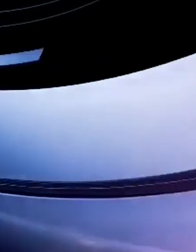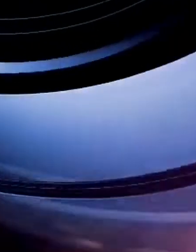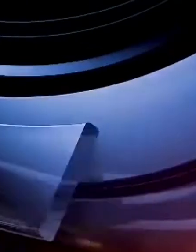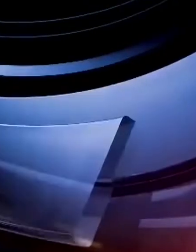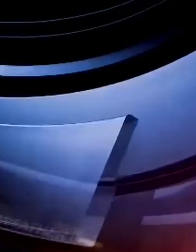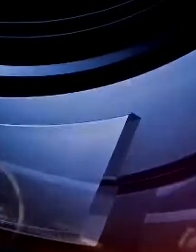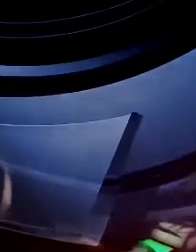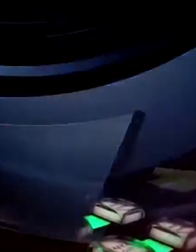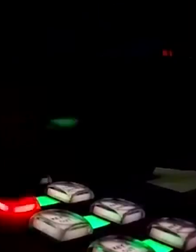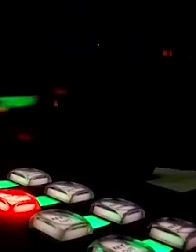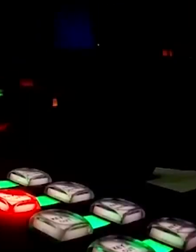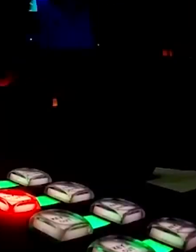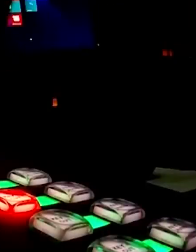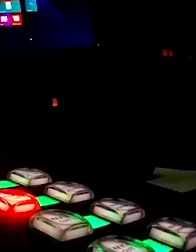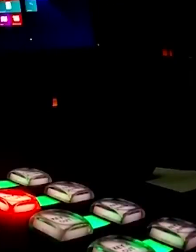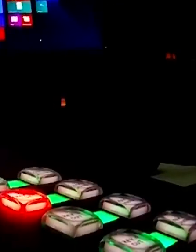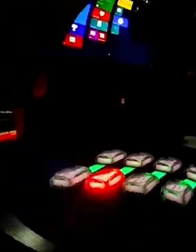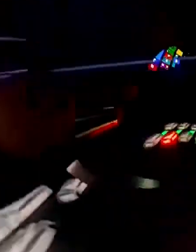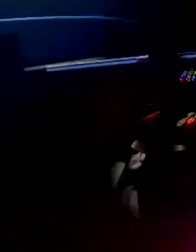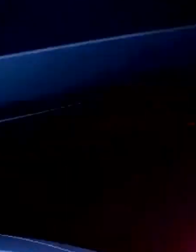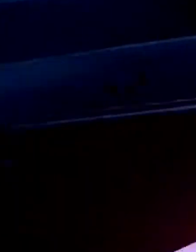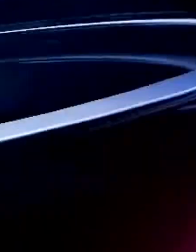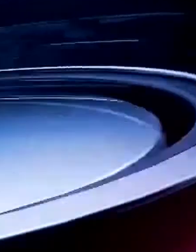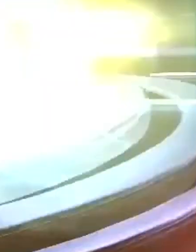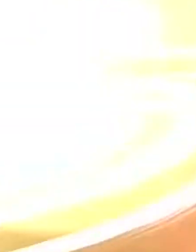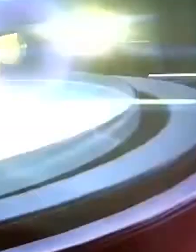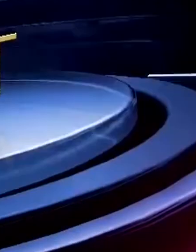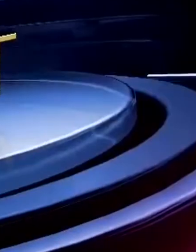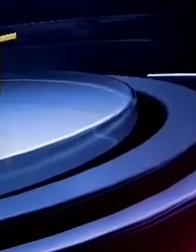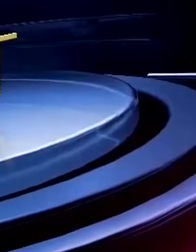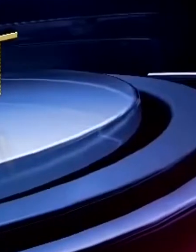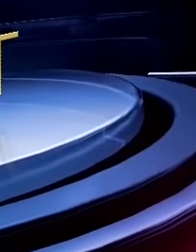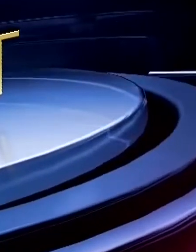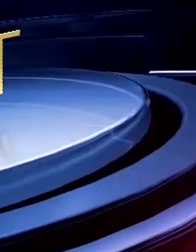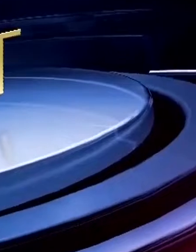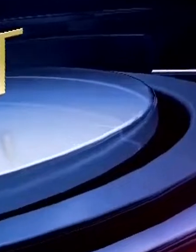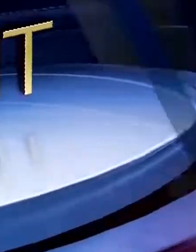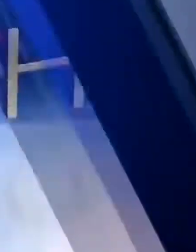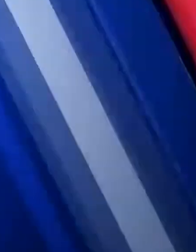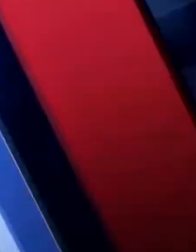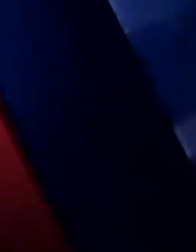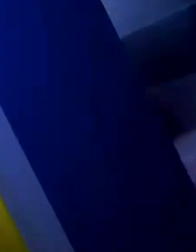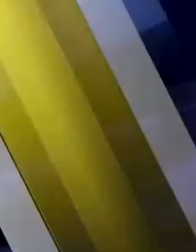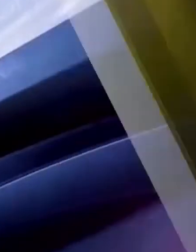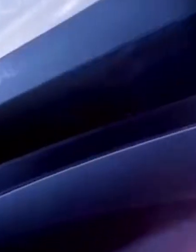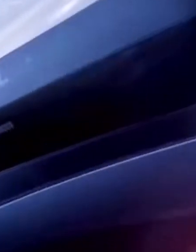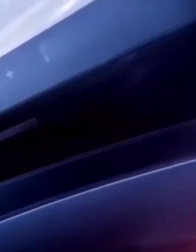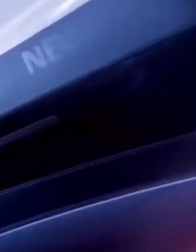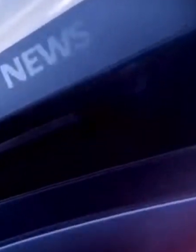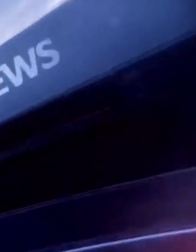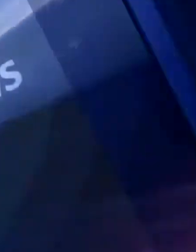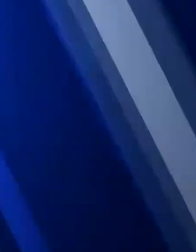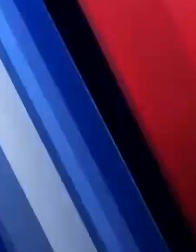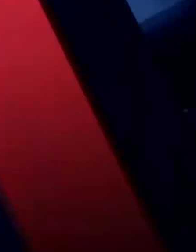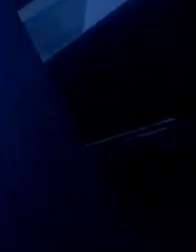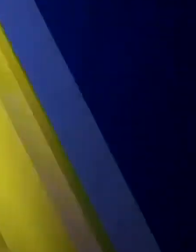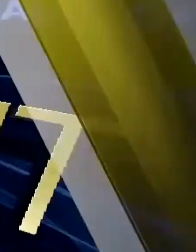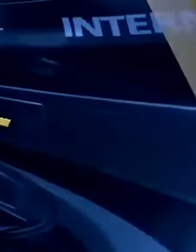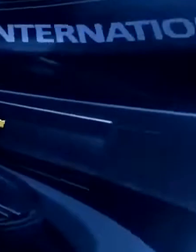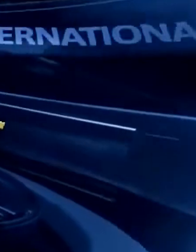Broadcasting from our studios in the Pine St. Michael, this is CBC Newsnight, starting now.